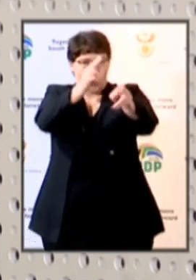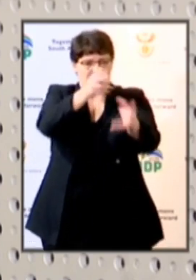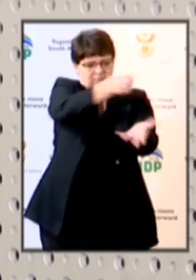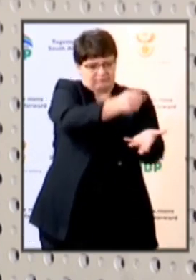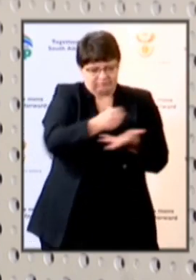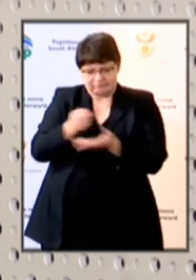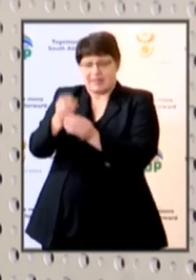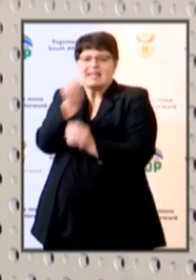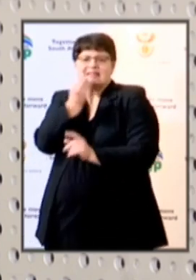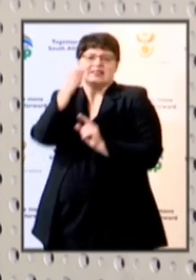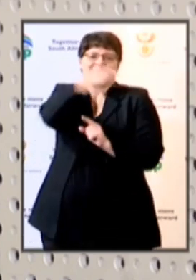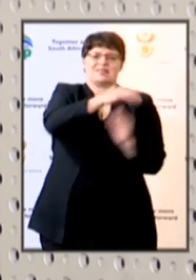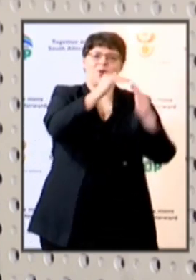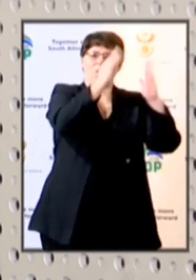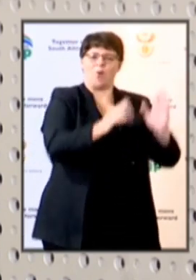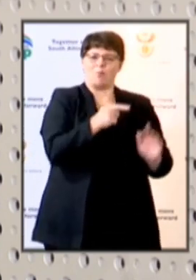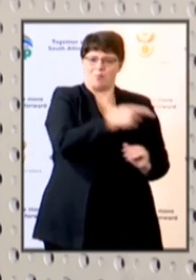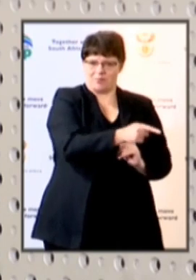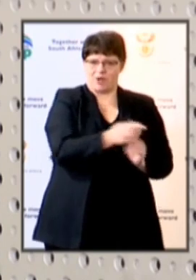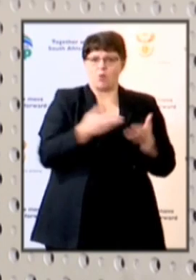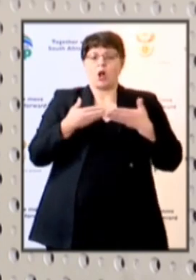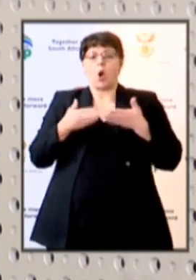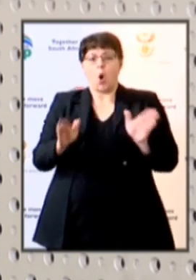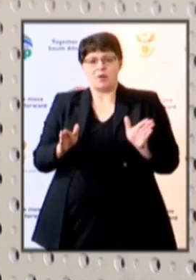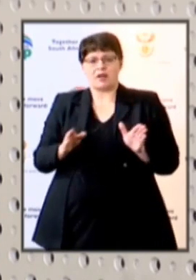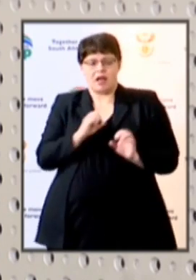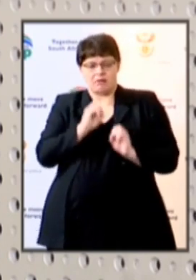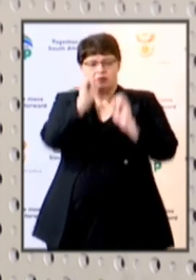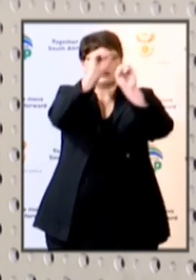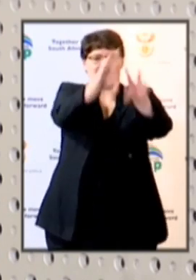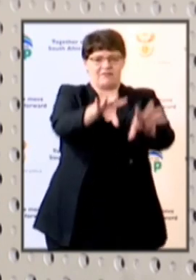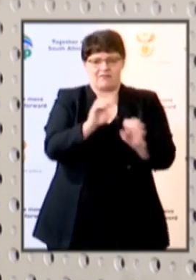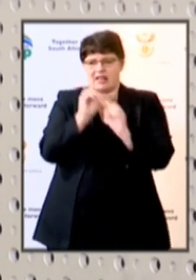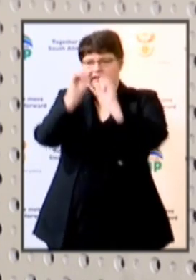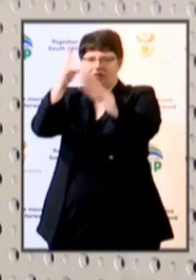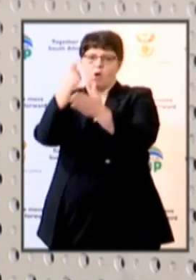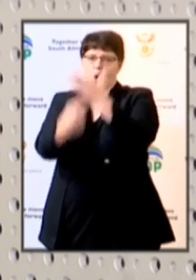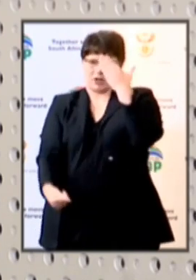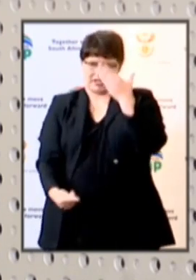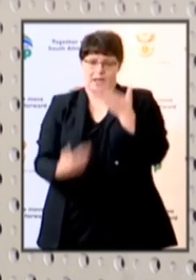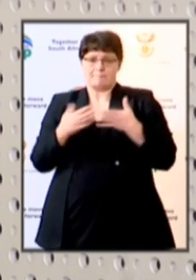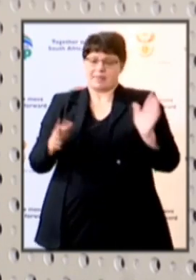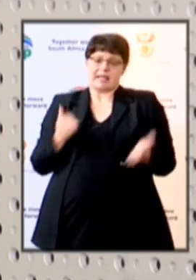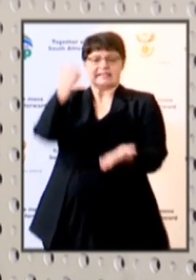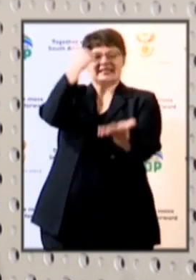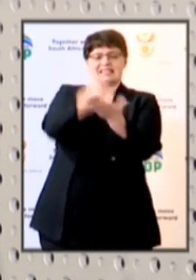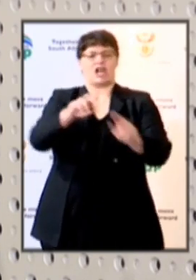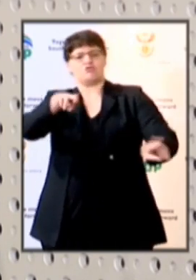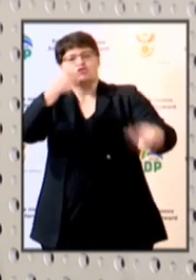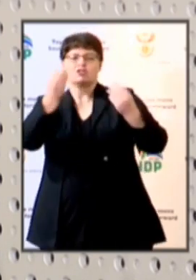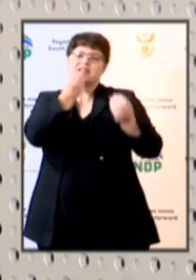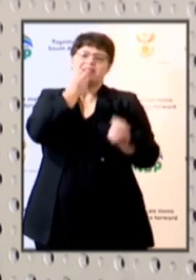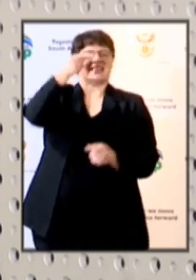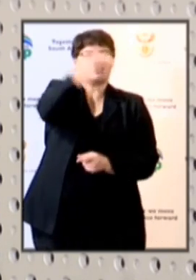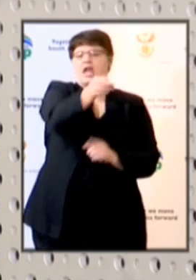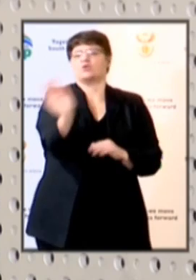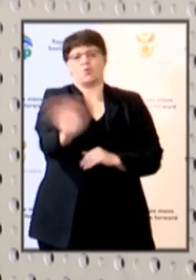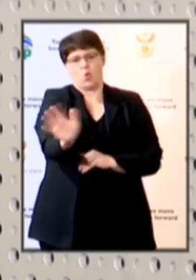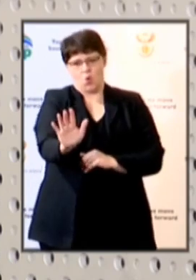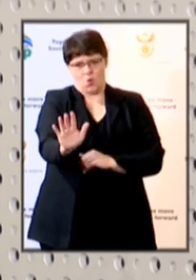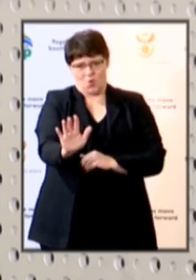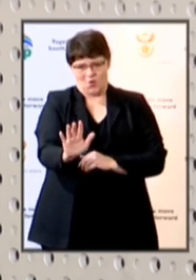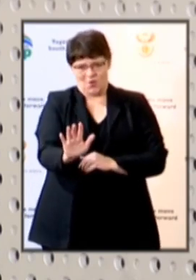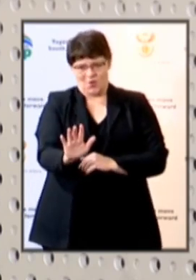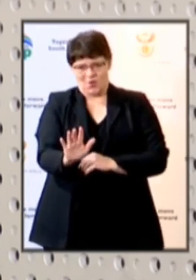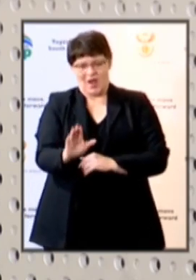similar places will be open for delivery only. And that delivery means that the customer don't come to the